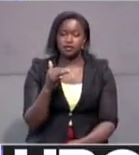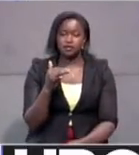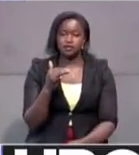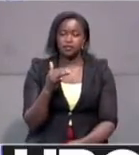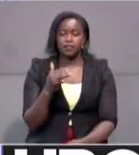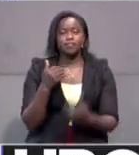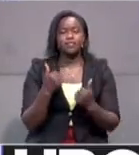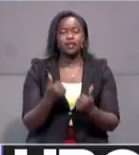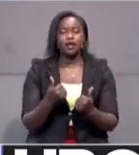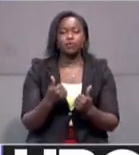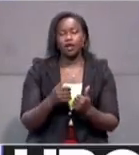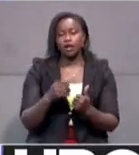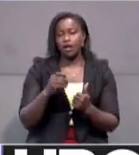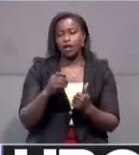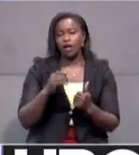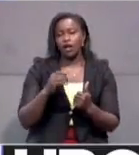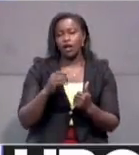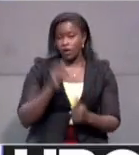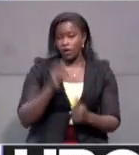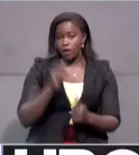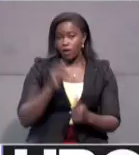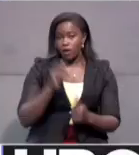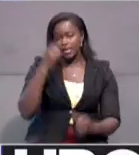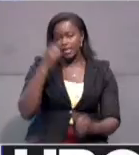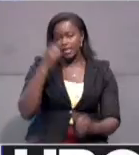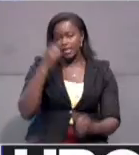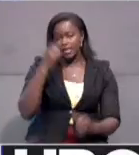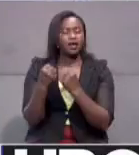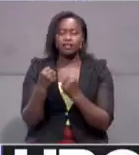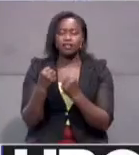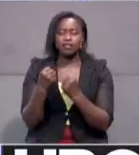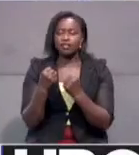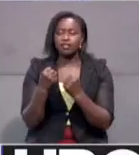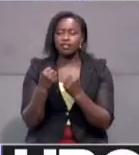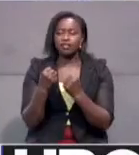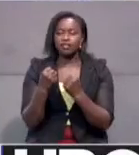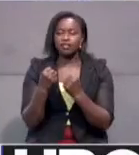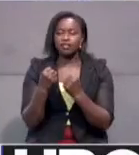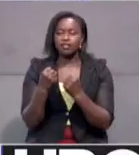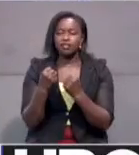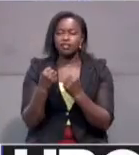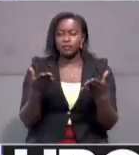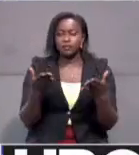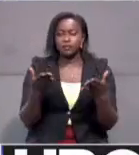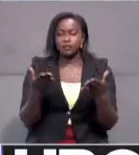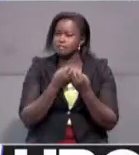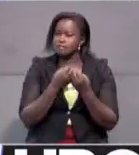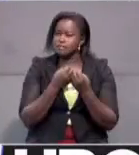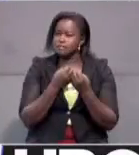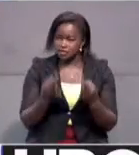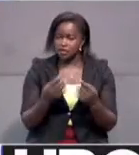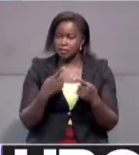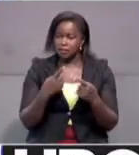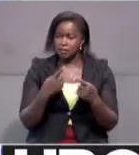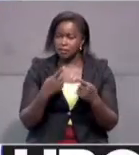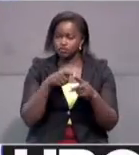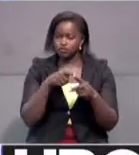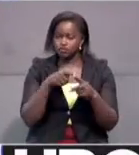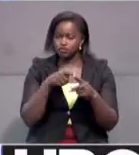the strength of our government is mainly founded on many things, but two major